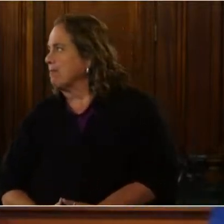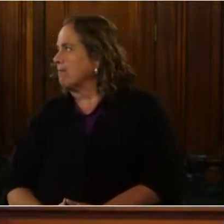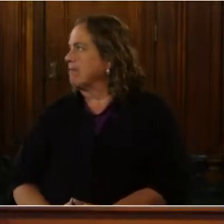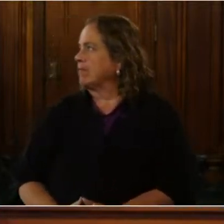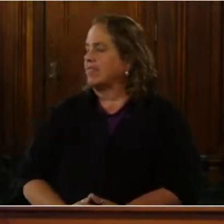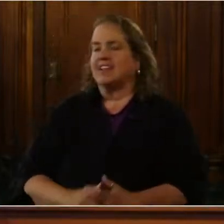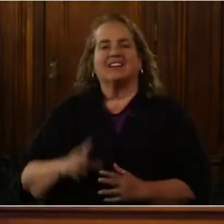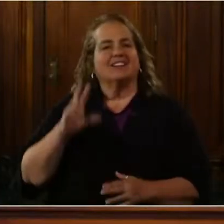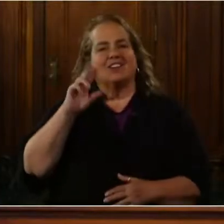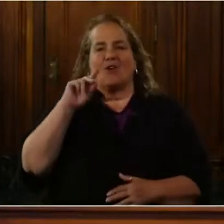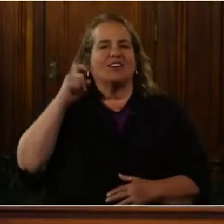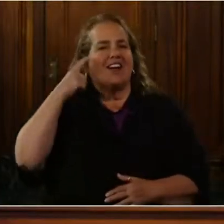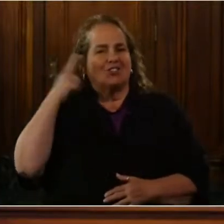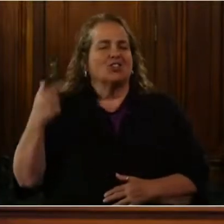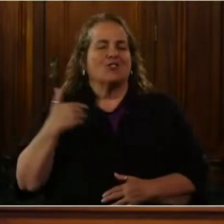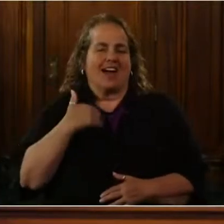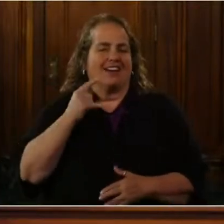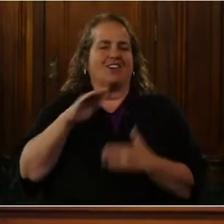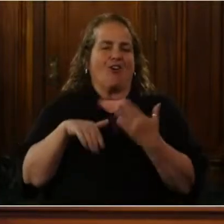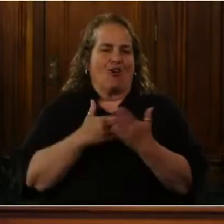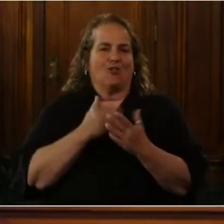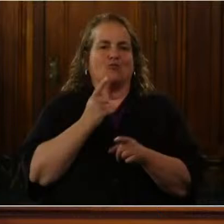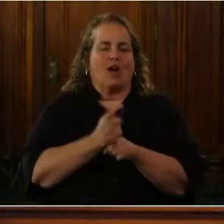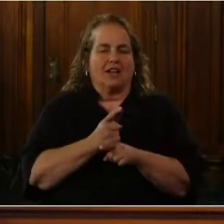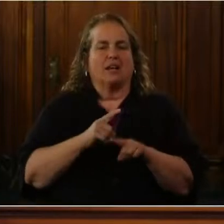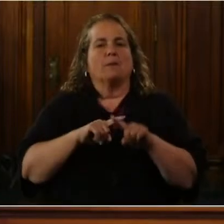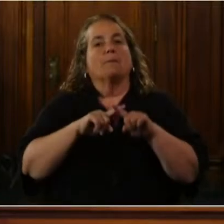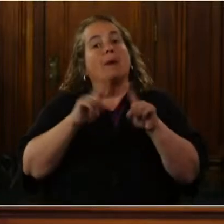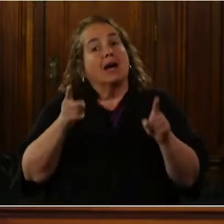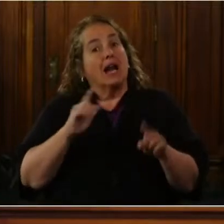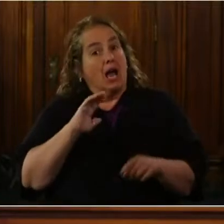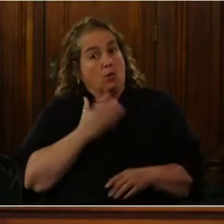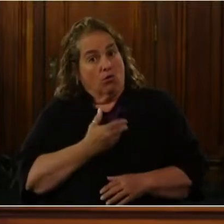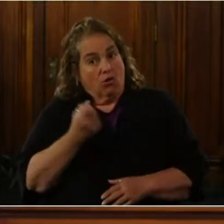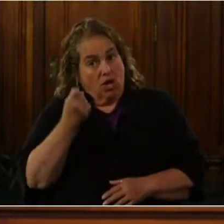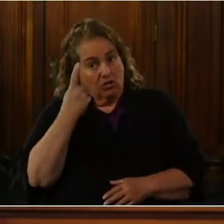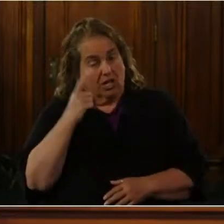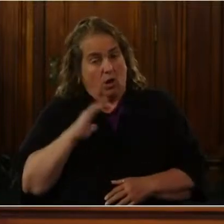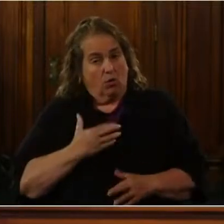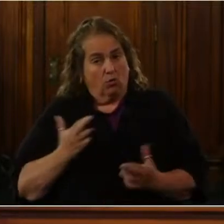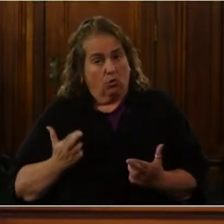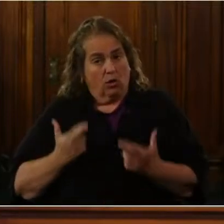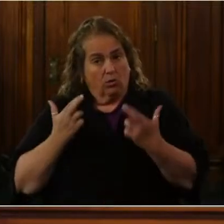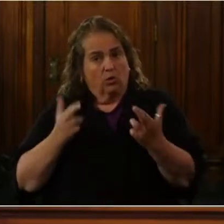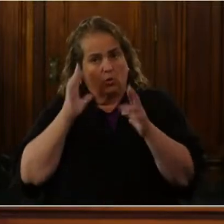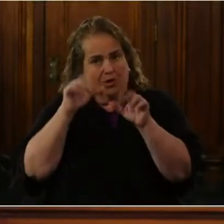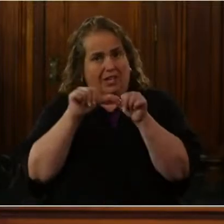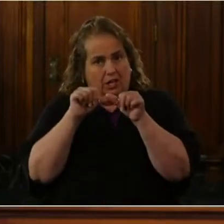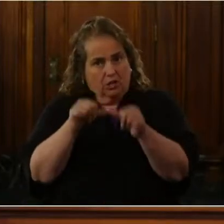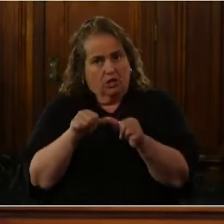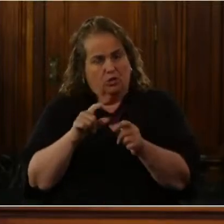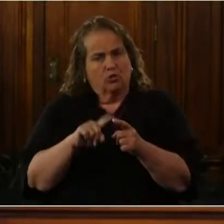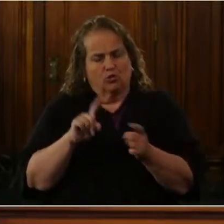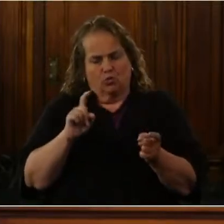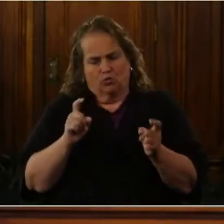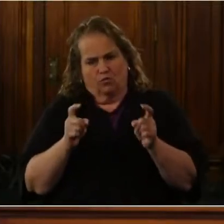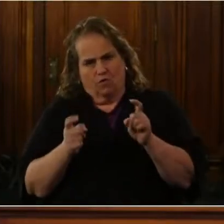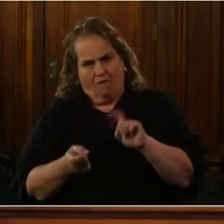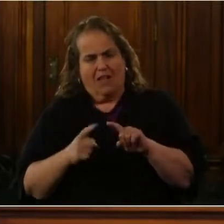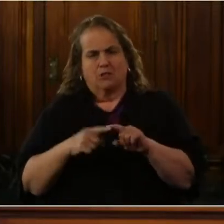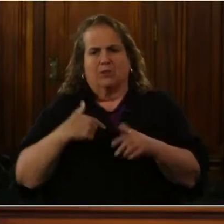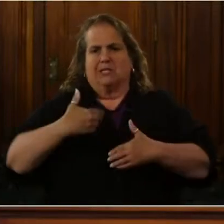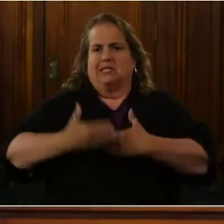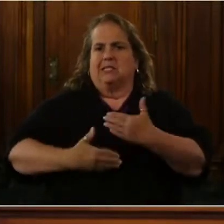No, Governor, you had it all right. So but our understanding and our recommendations will continue to evolve as we go forward with